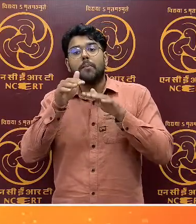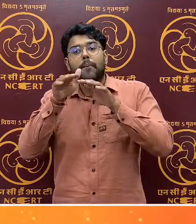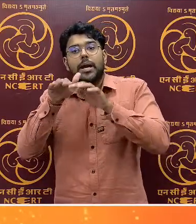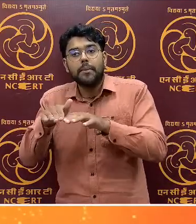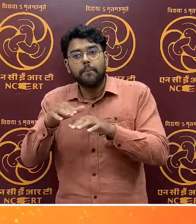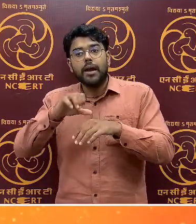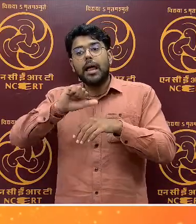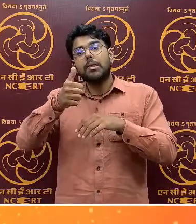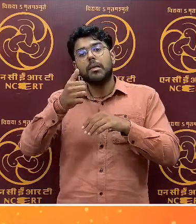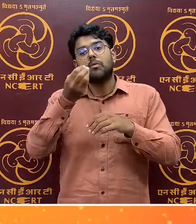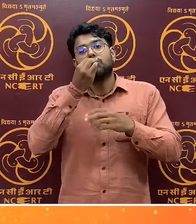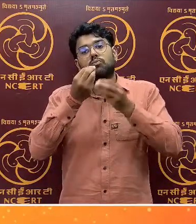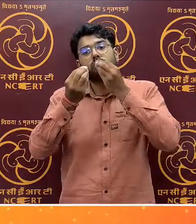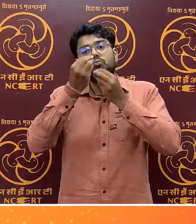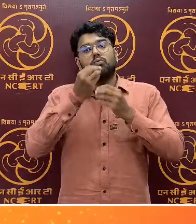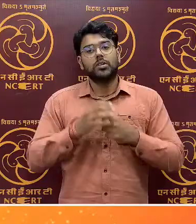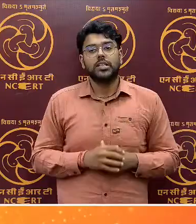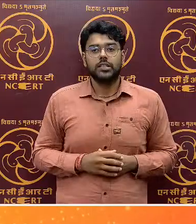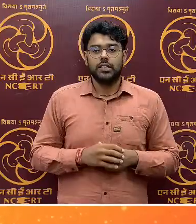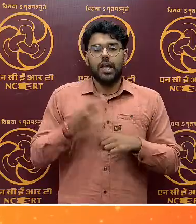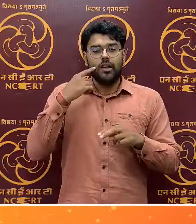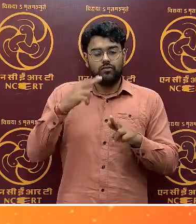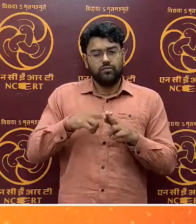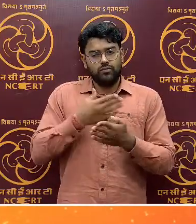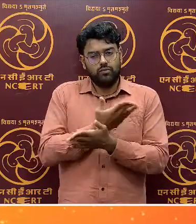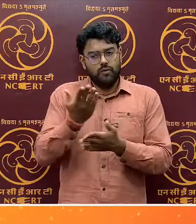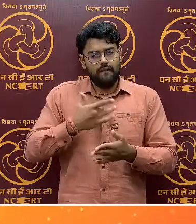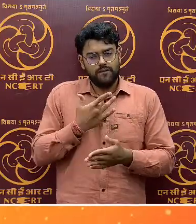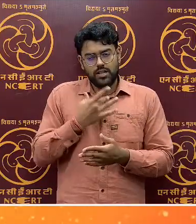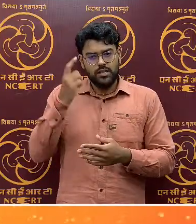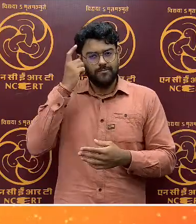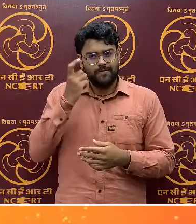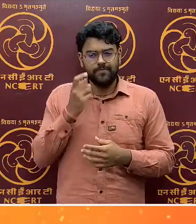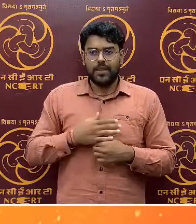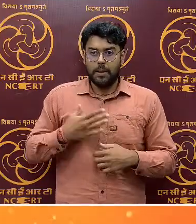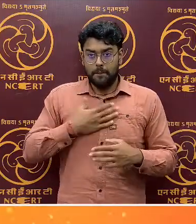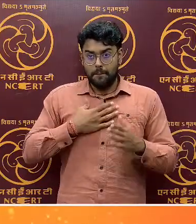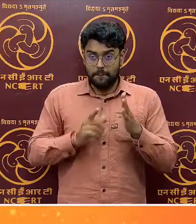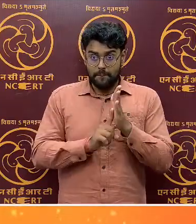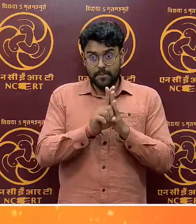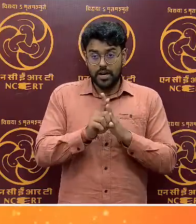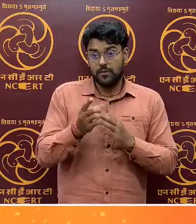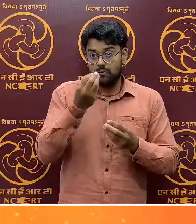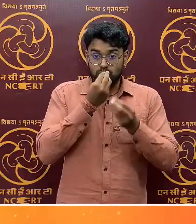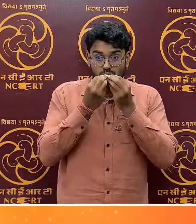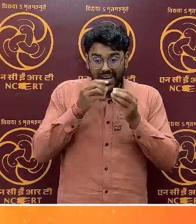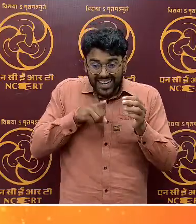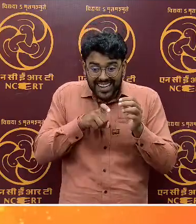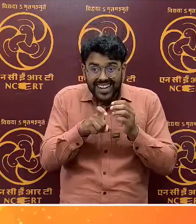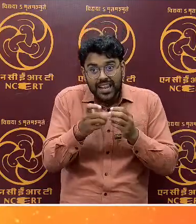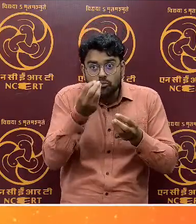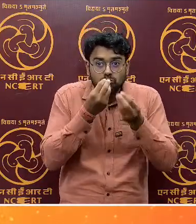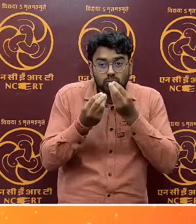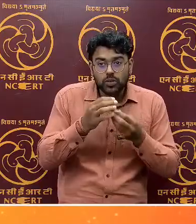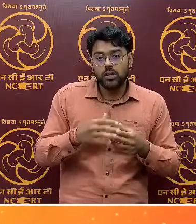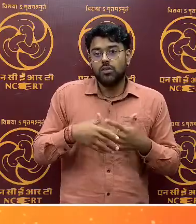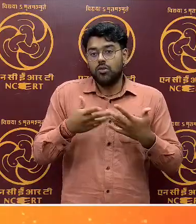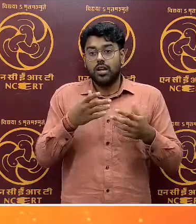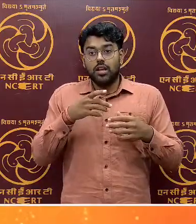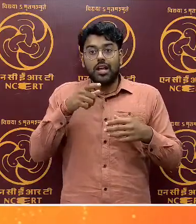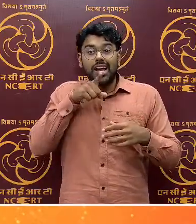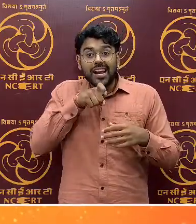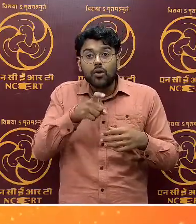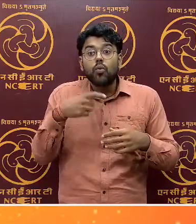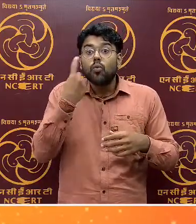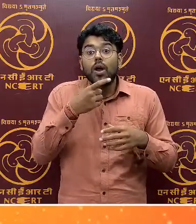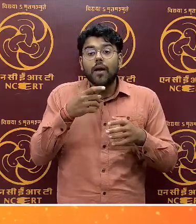for completing the food need. Yes. Now if you think that plants are eaten by grasshopper, grasshopper is eaten by frog, frog is